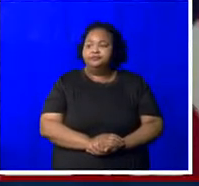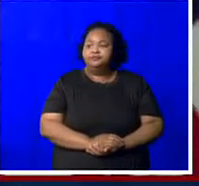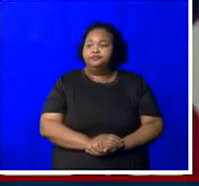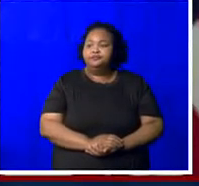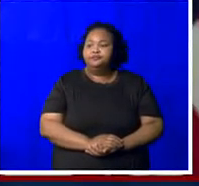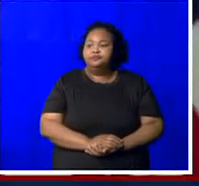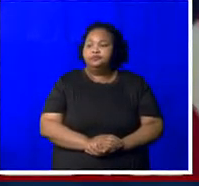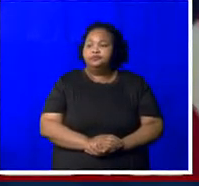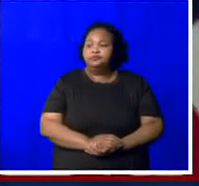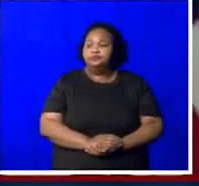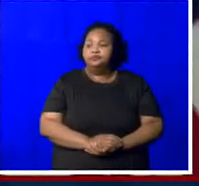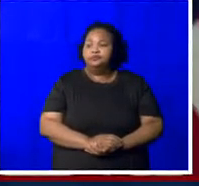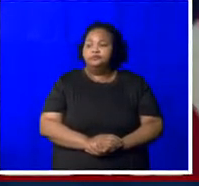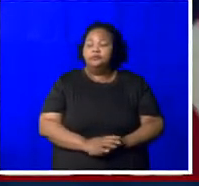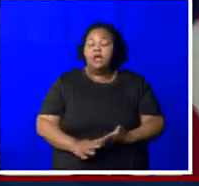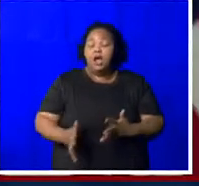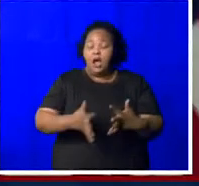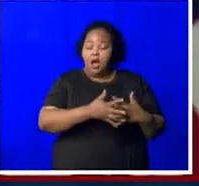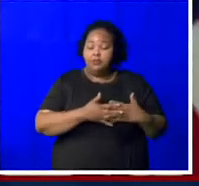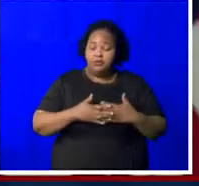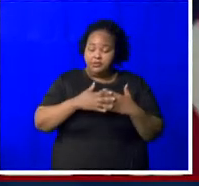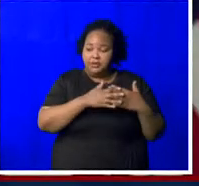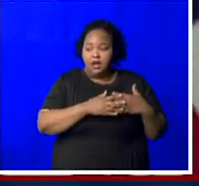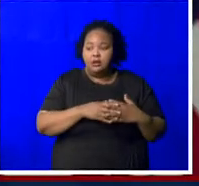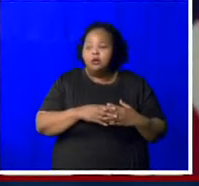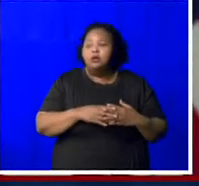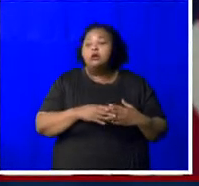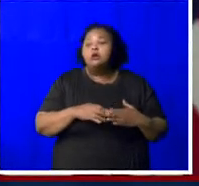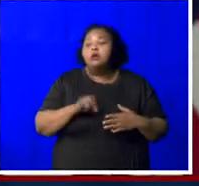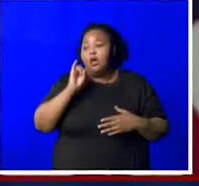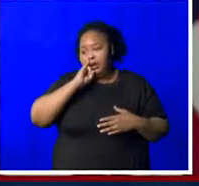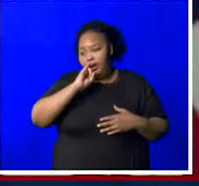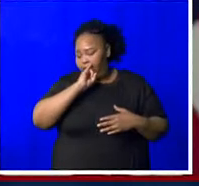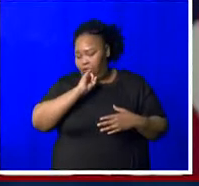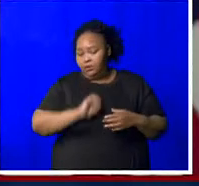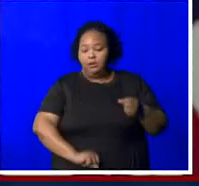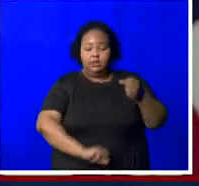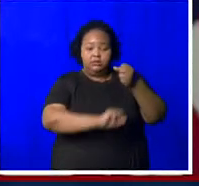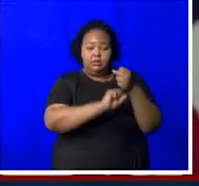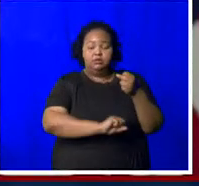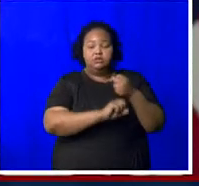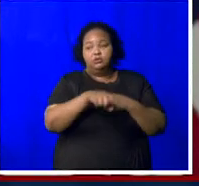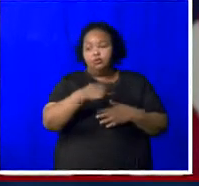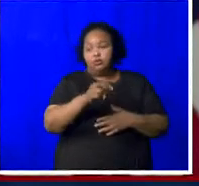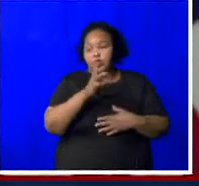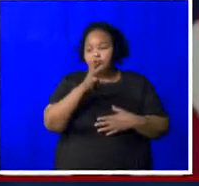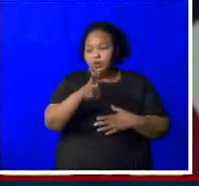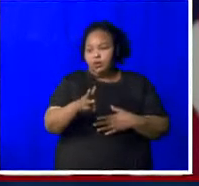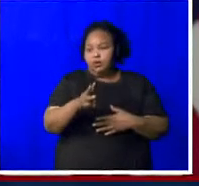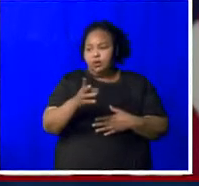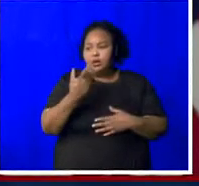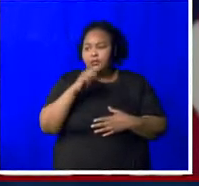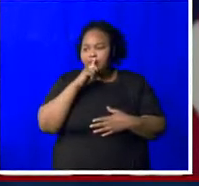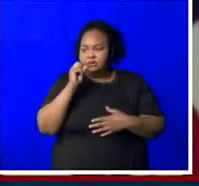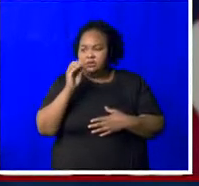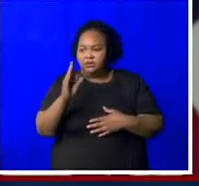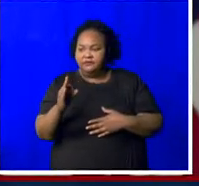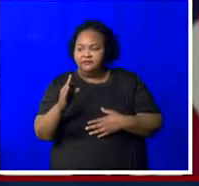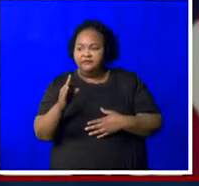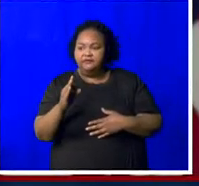Iron Dome, and we've moved the U.S. carrier fleet to the Eastern Mediterranean, and we're sending more fighter jets there into that region, and